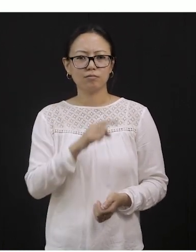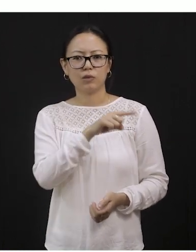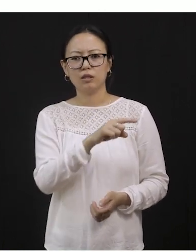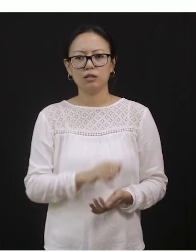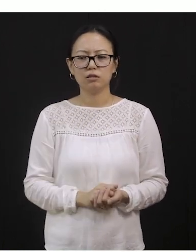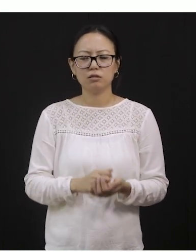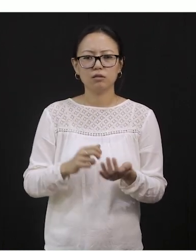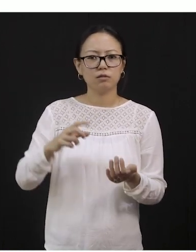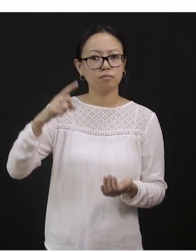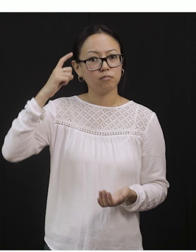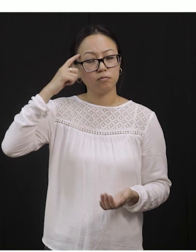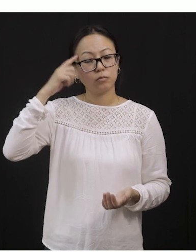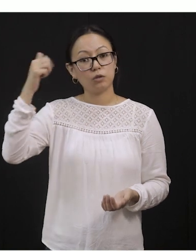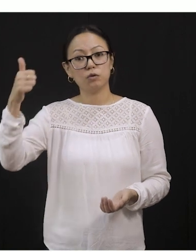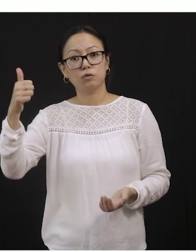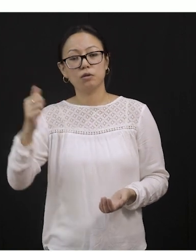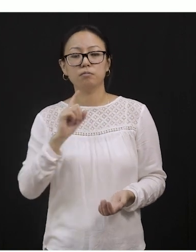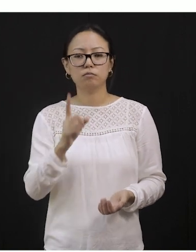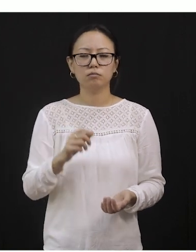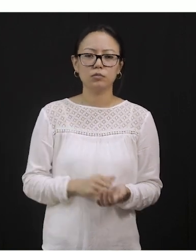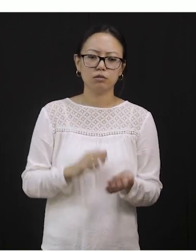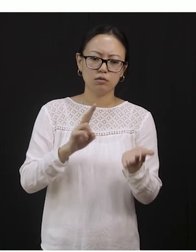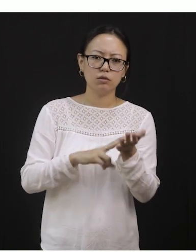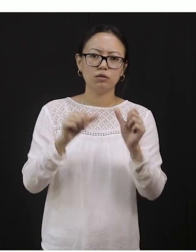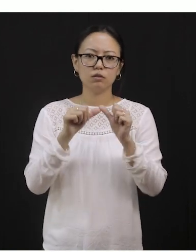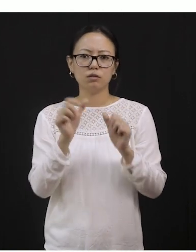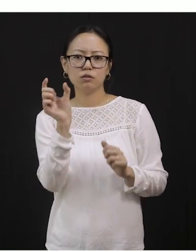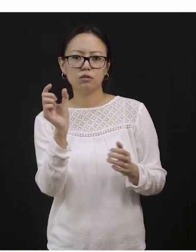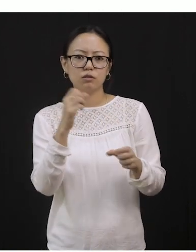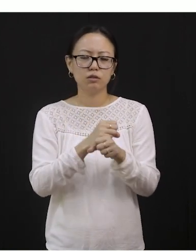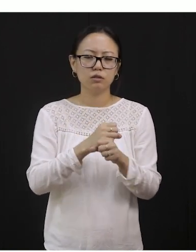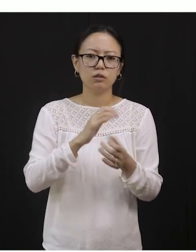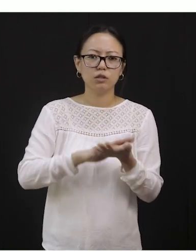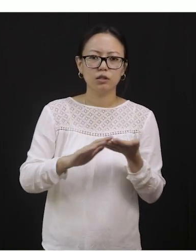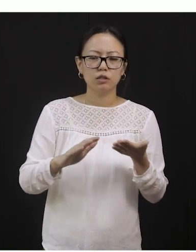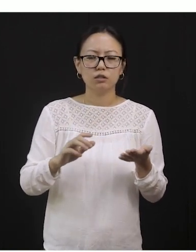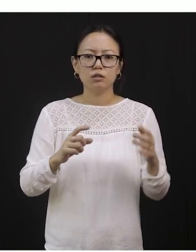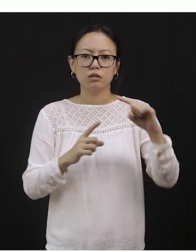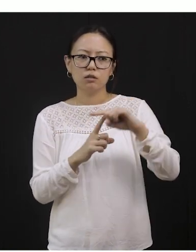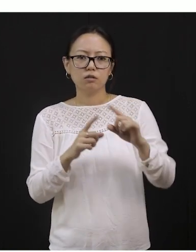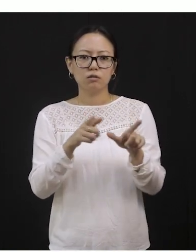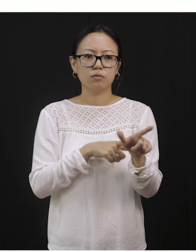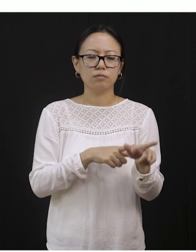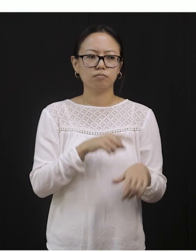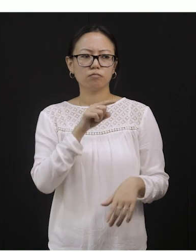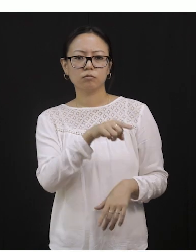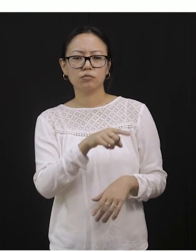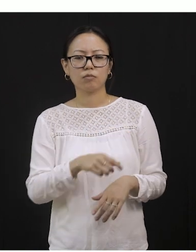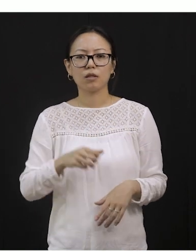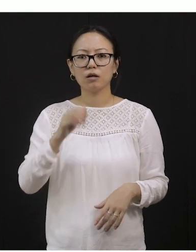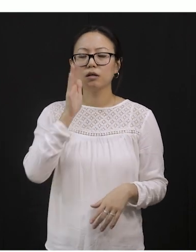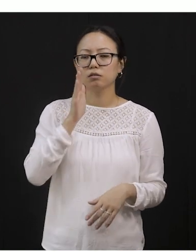however very clever, and he is multi-talented. He can sing, he can dance, he can swim, So he